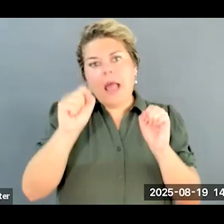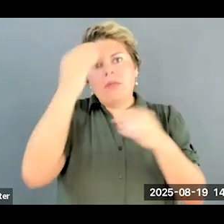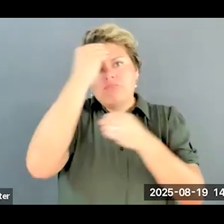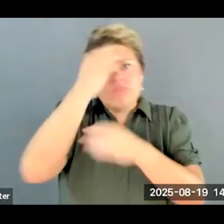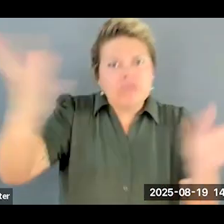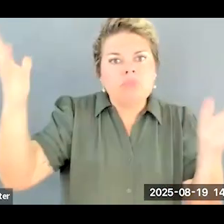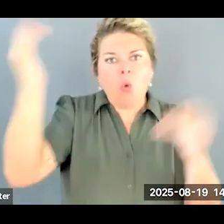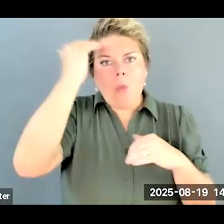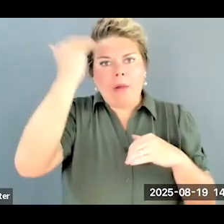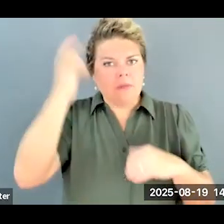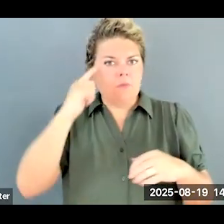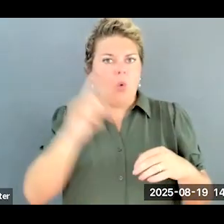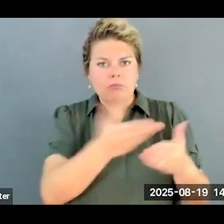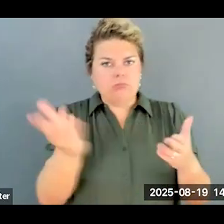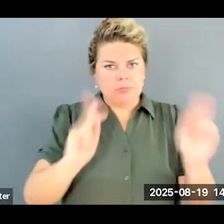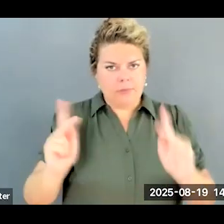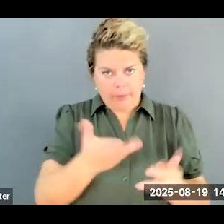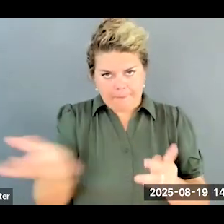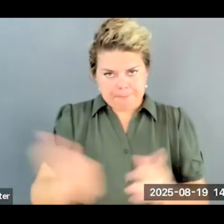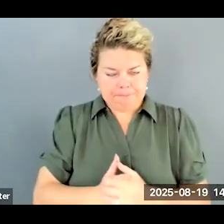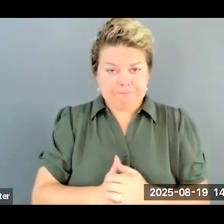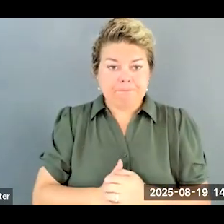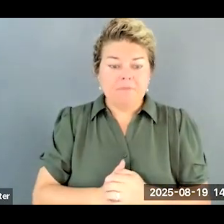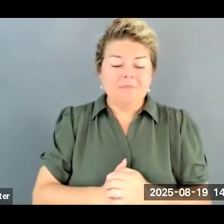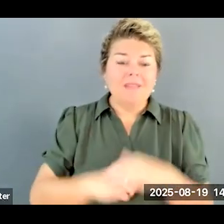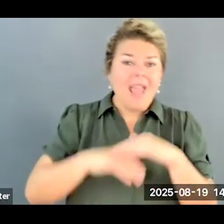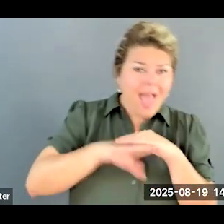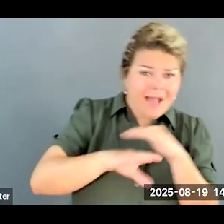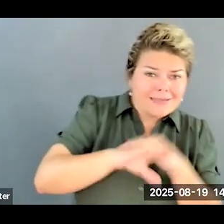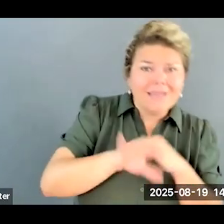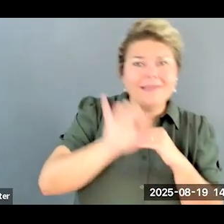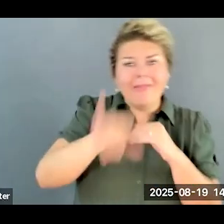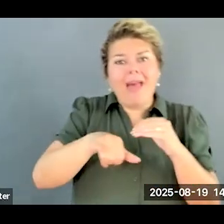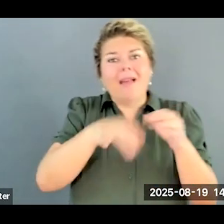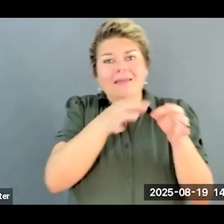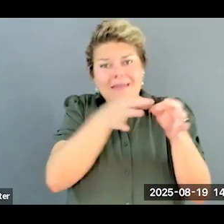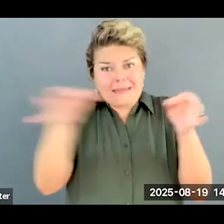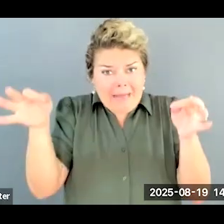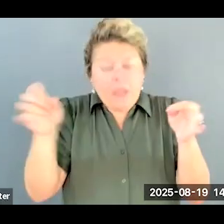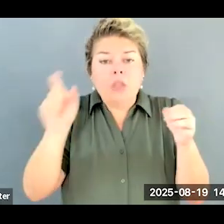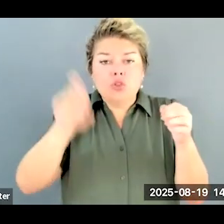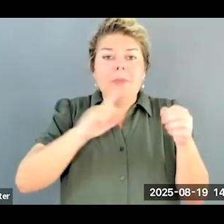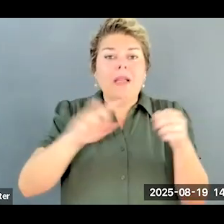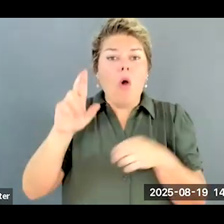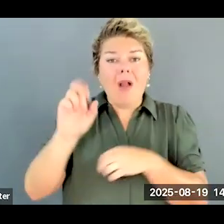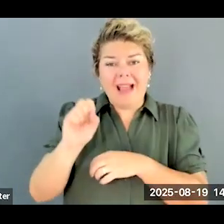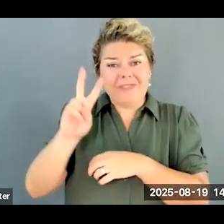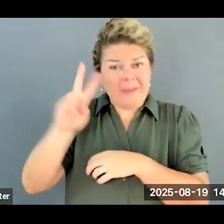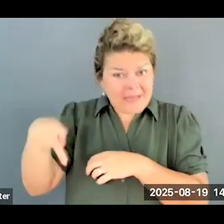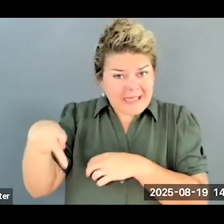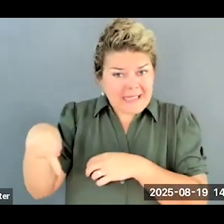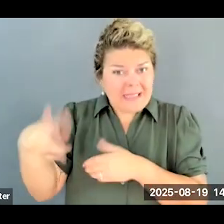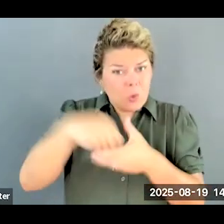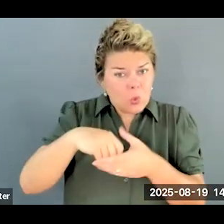for individuals. Access and accommodation statements should be included in RSVP forms,